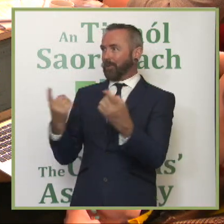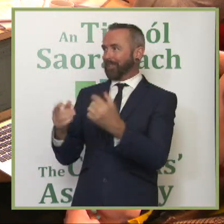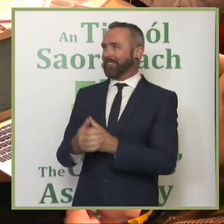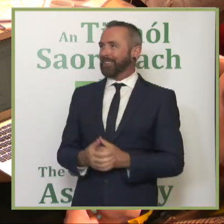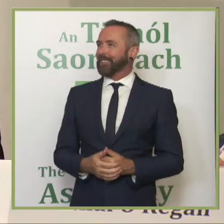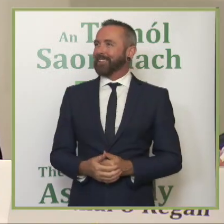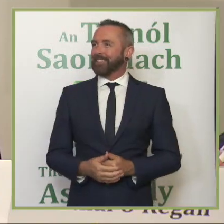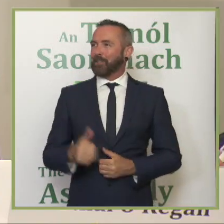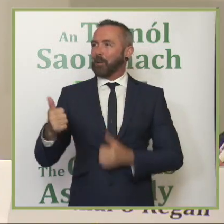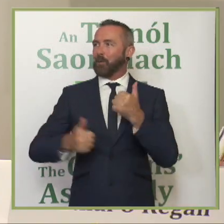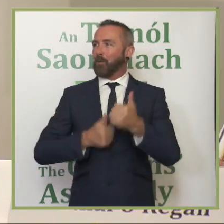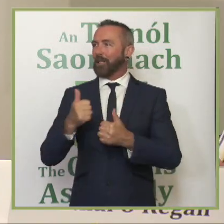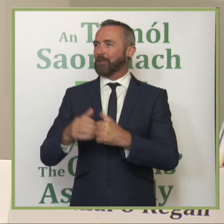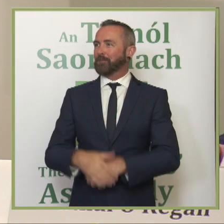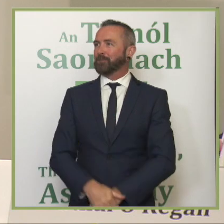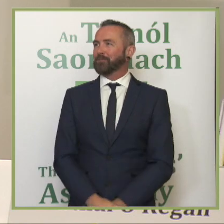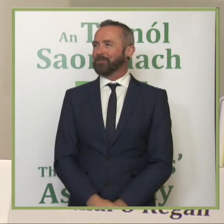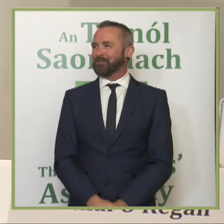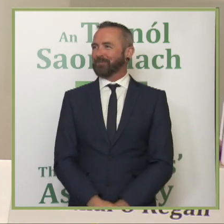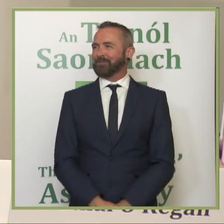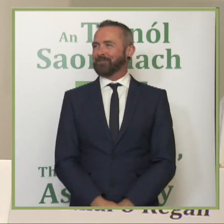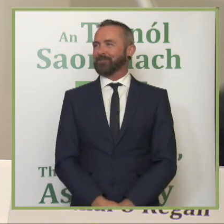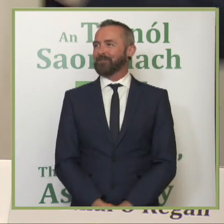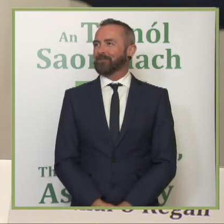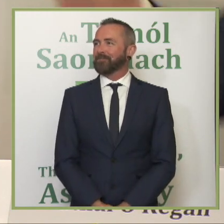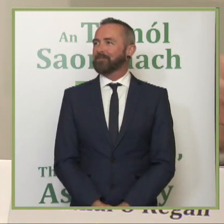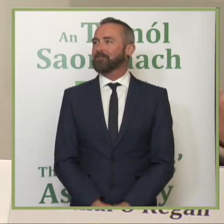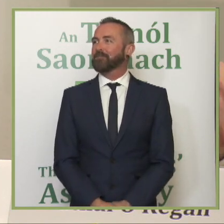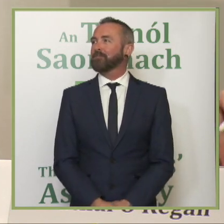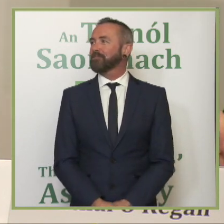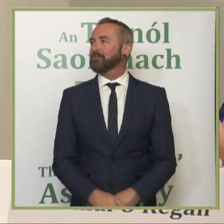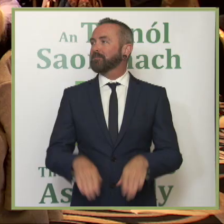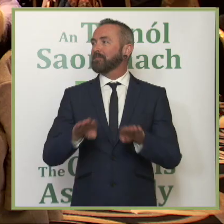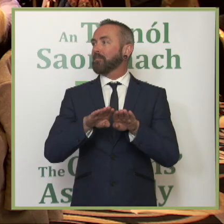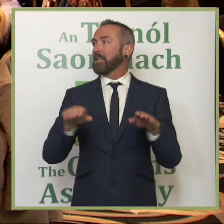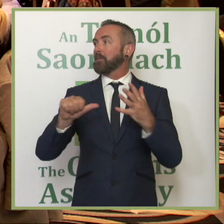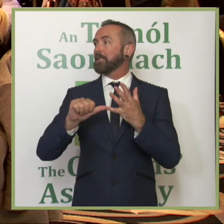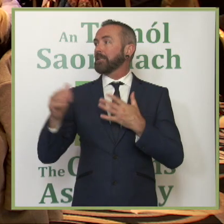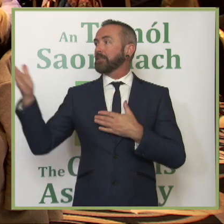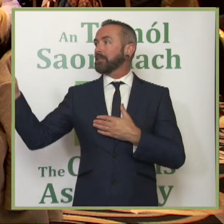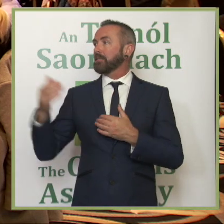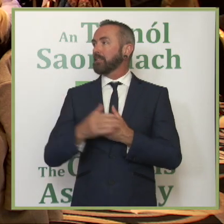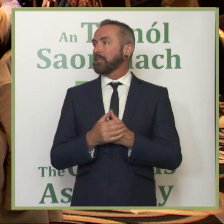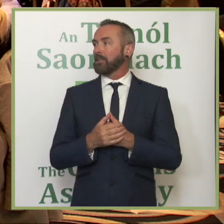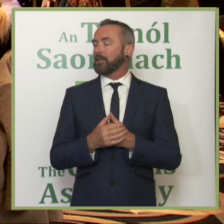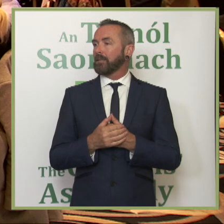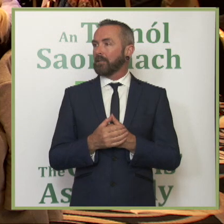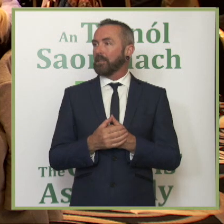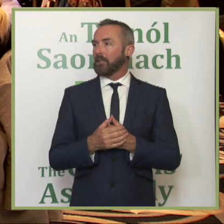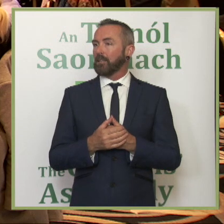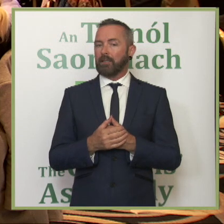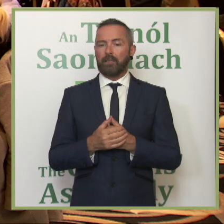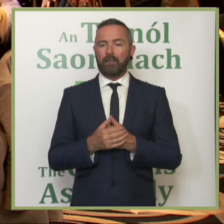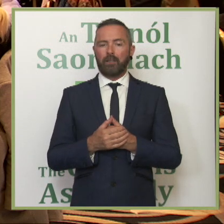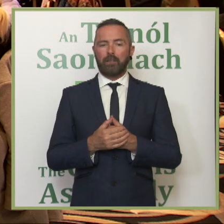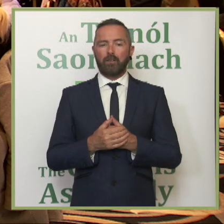Thank you, well done, appreciate it. Table 6, was it called that time, did I? Hi. Table Yeah, 6. sorry, Karina here, just from Table 6. We